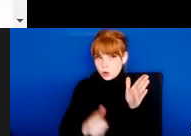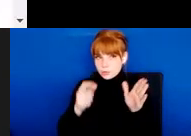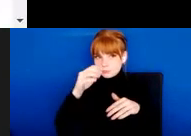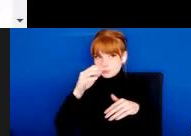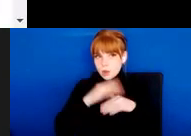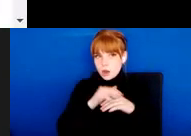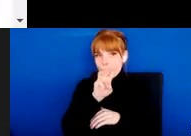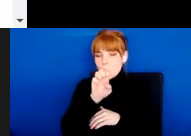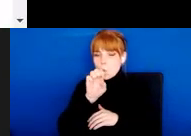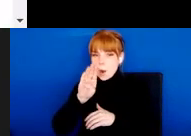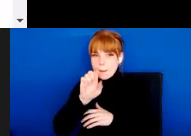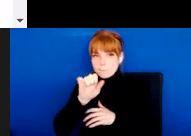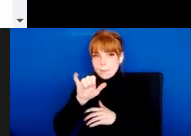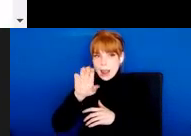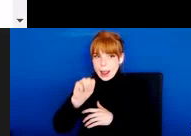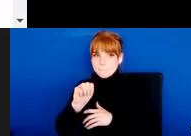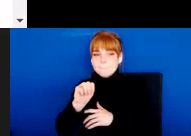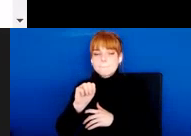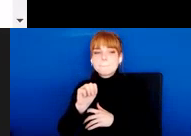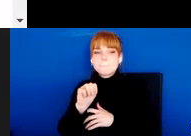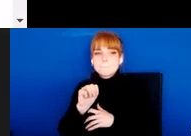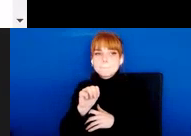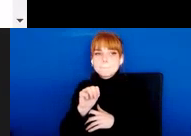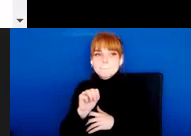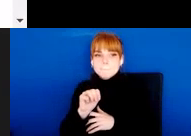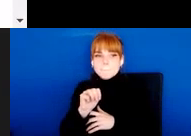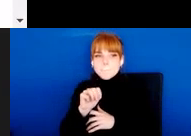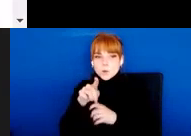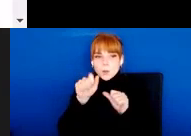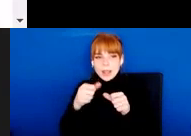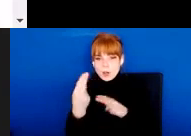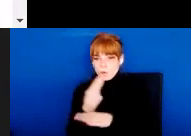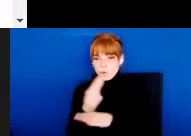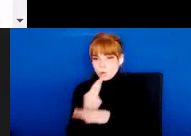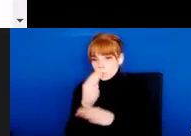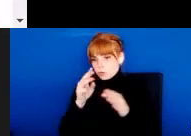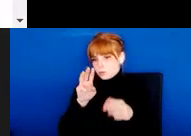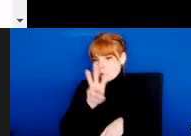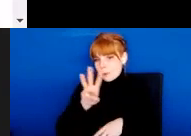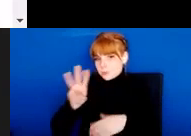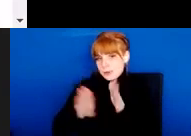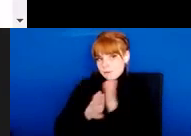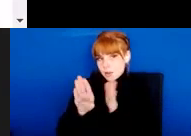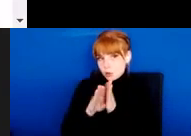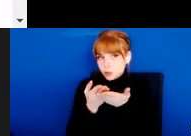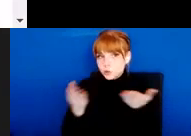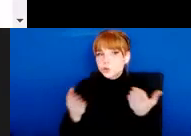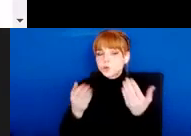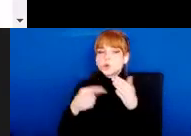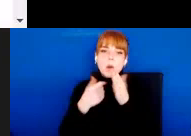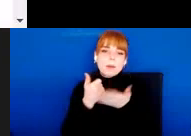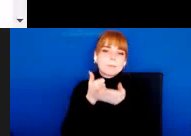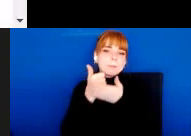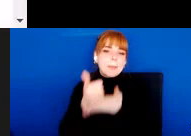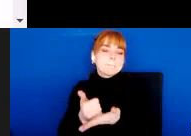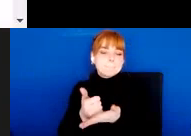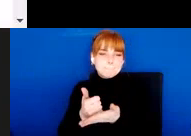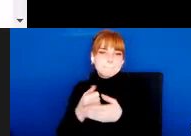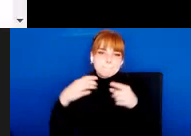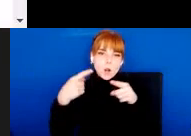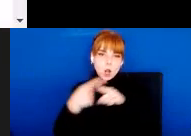use Chrome developer tools or dev tools to help test contrast. So I'm going to throw that link into